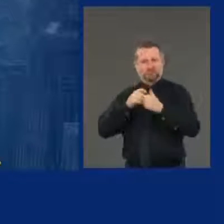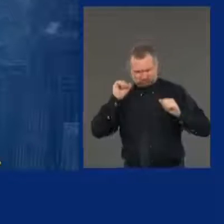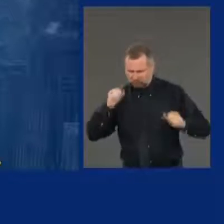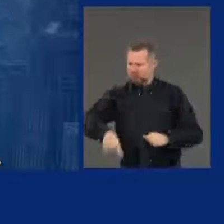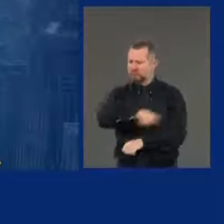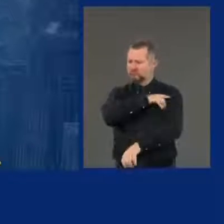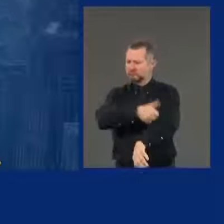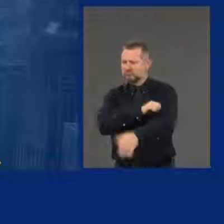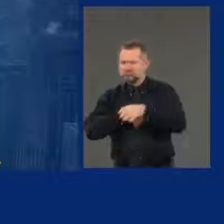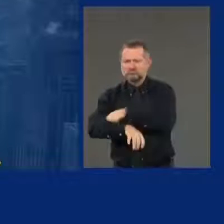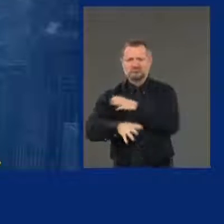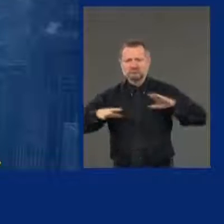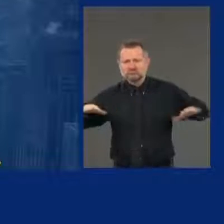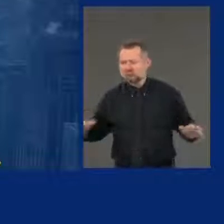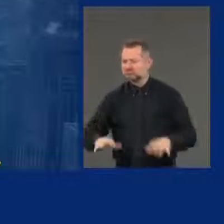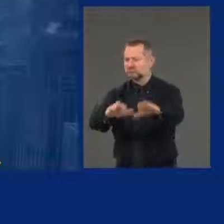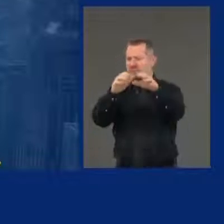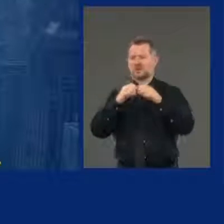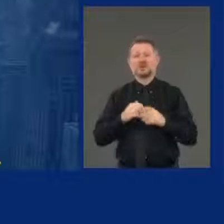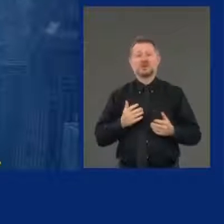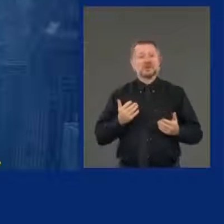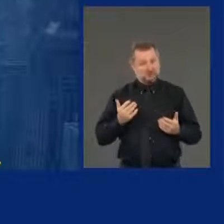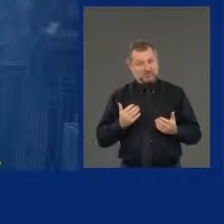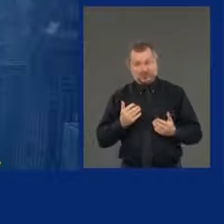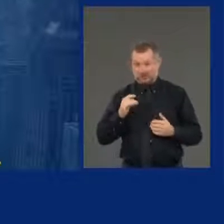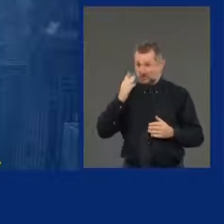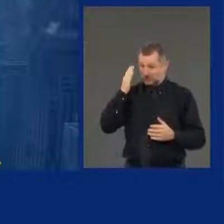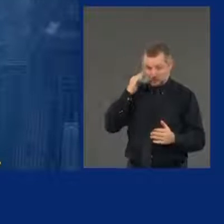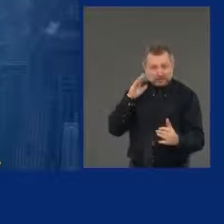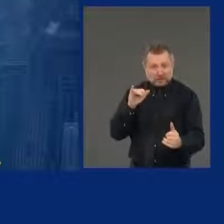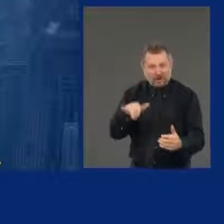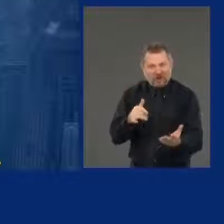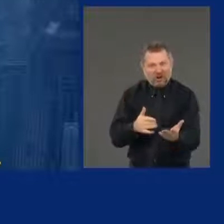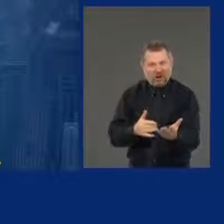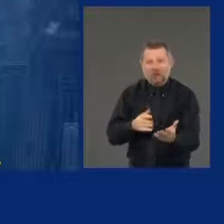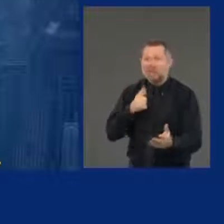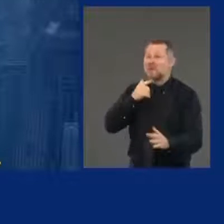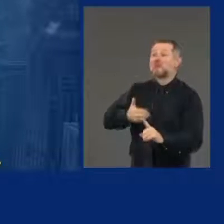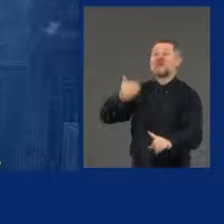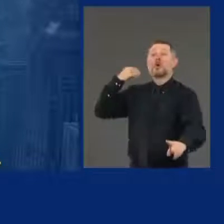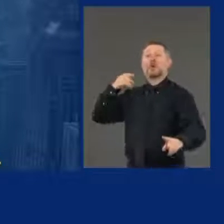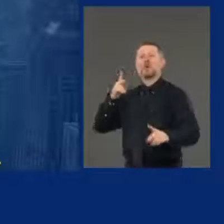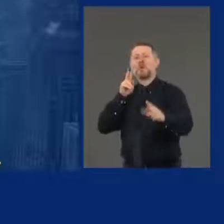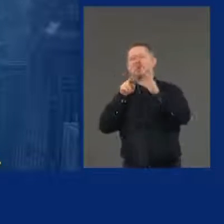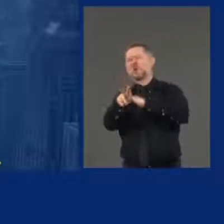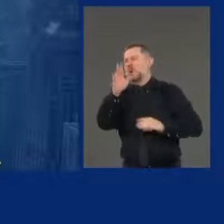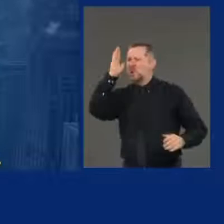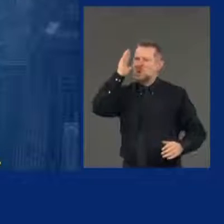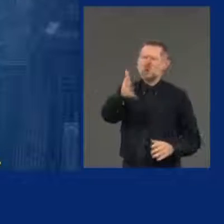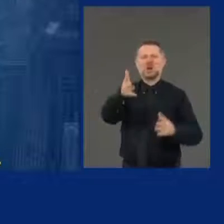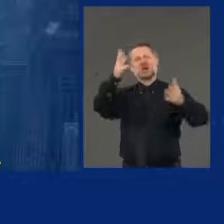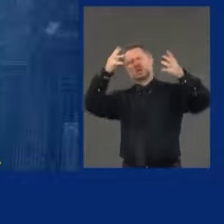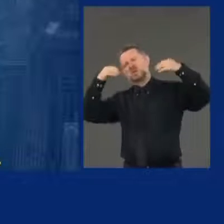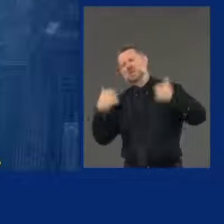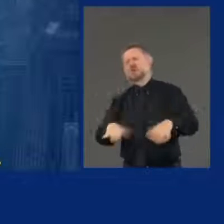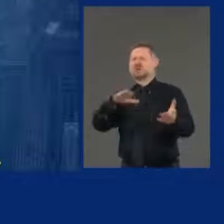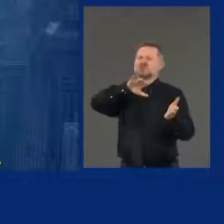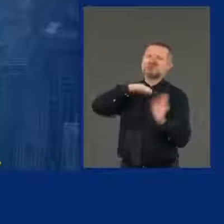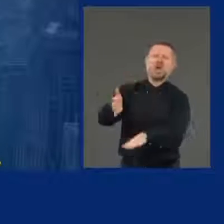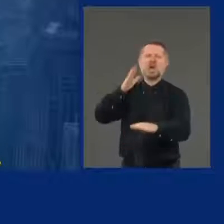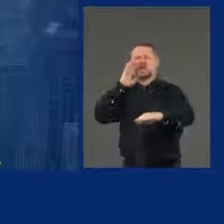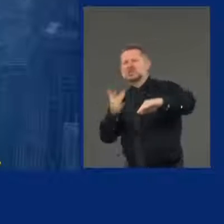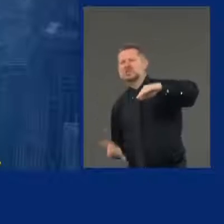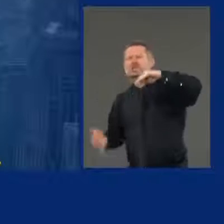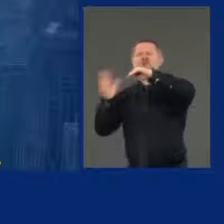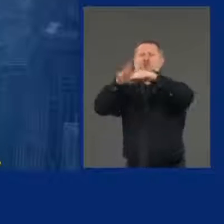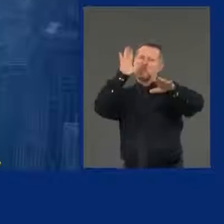and nobody did. You look at all those projection models early on, go ask yourself, what happened? Why were